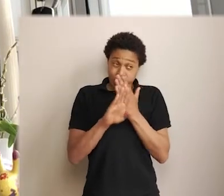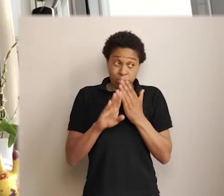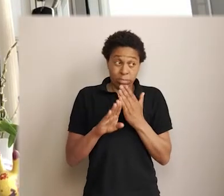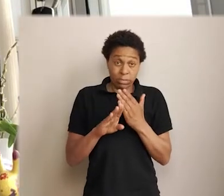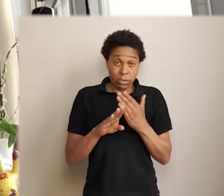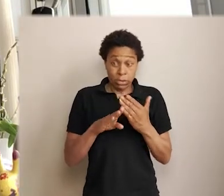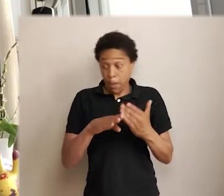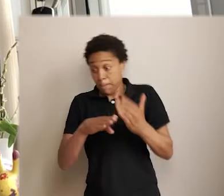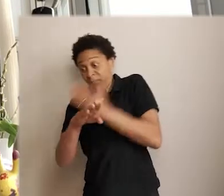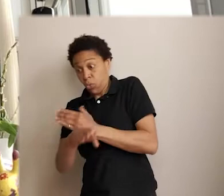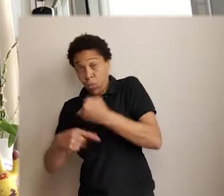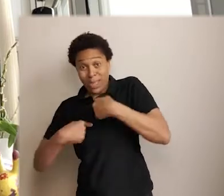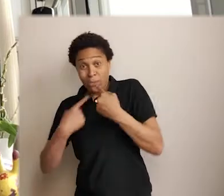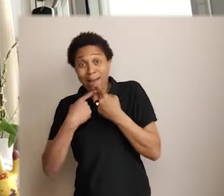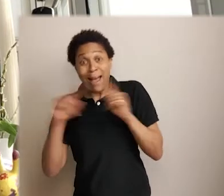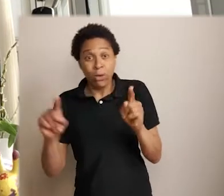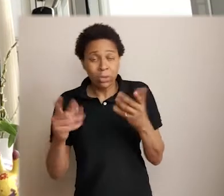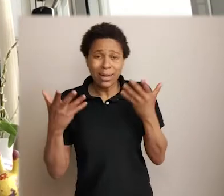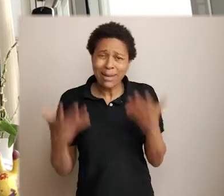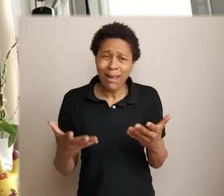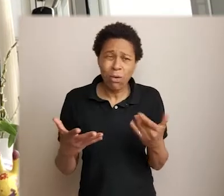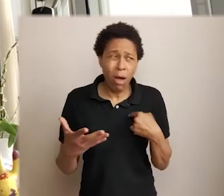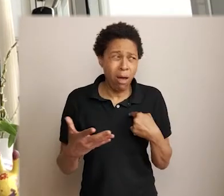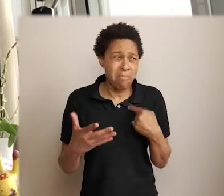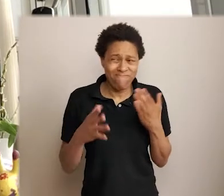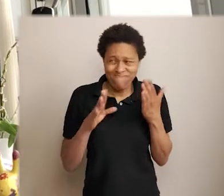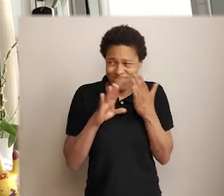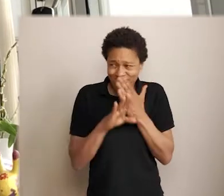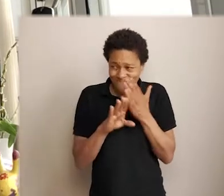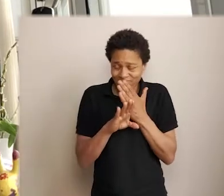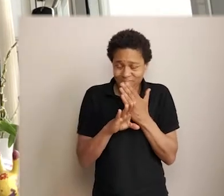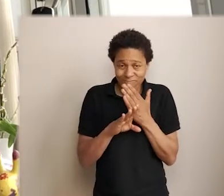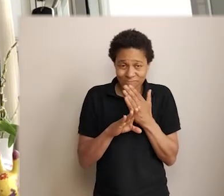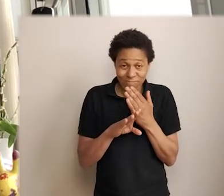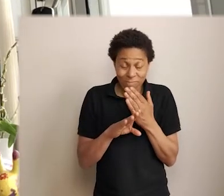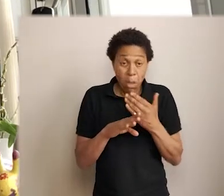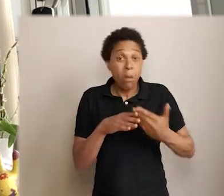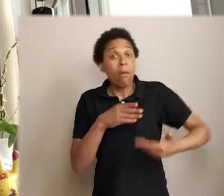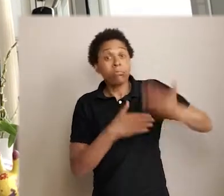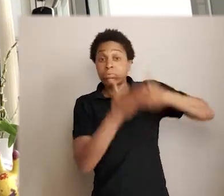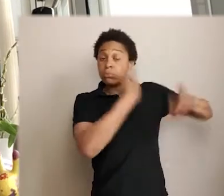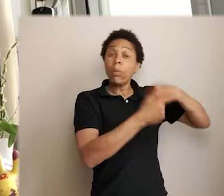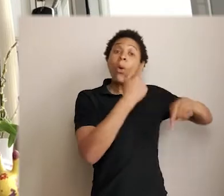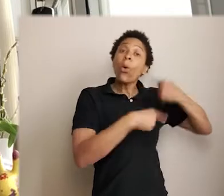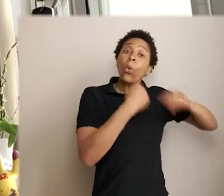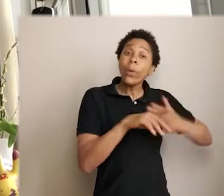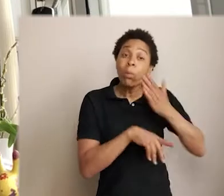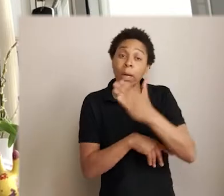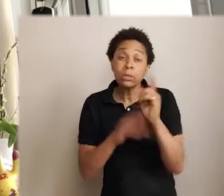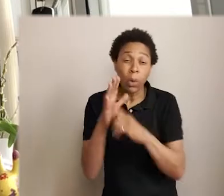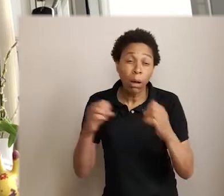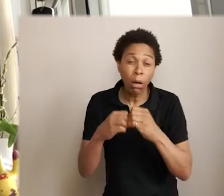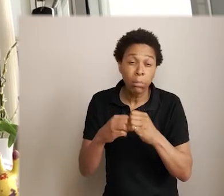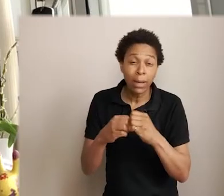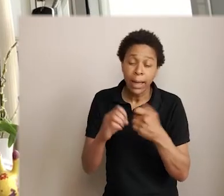in. We used to go to a club in Knightsbridge, Esmeralda's Barn. And the club that was there, well, the